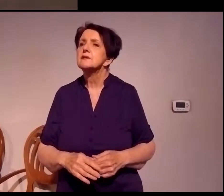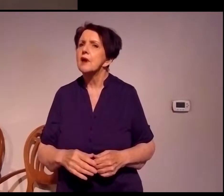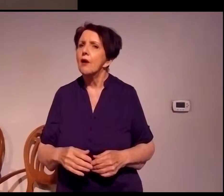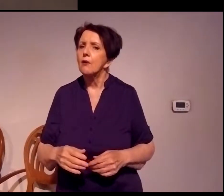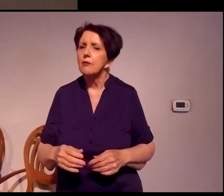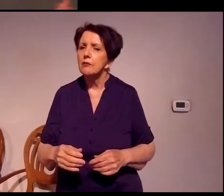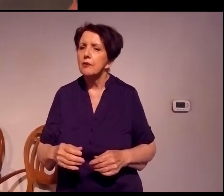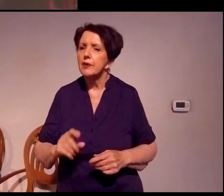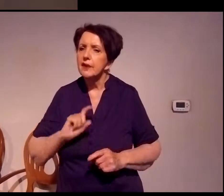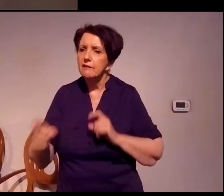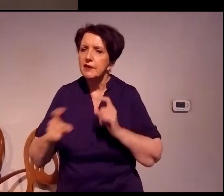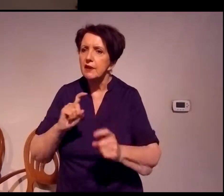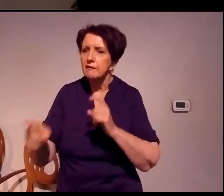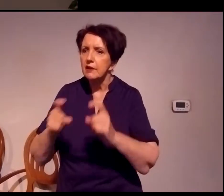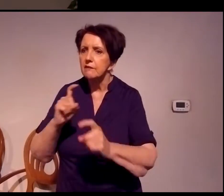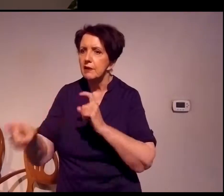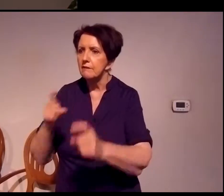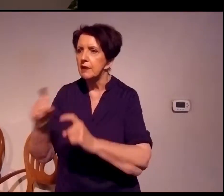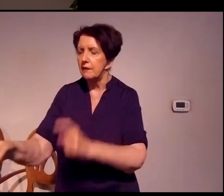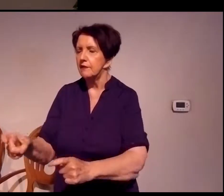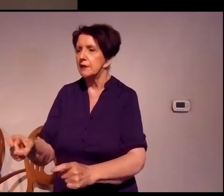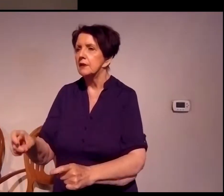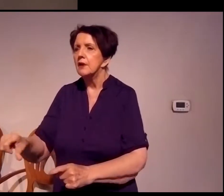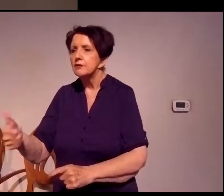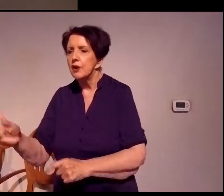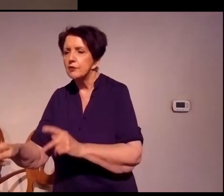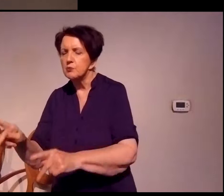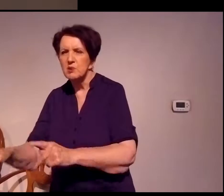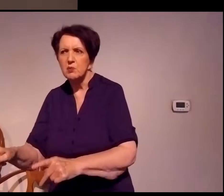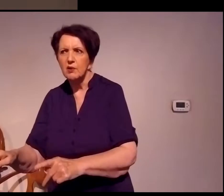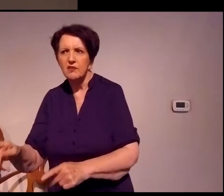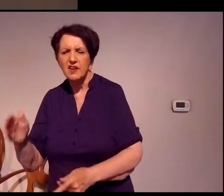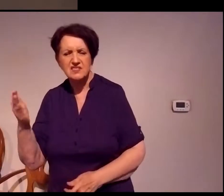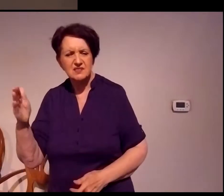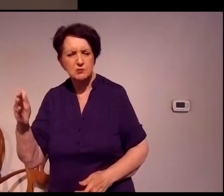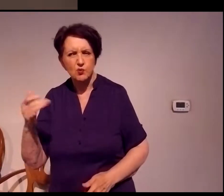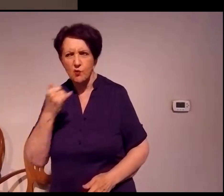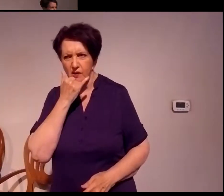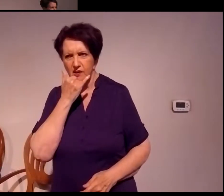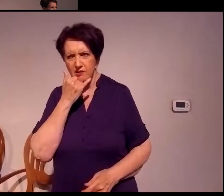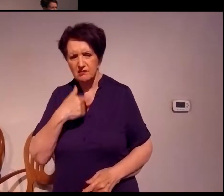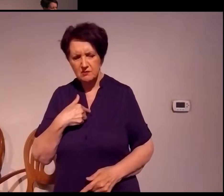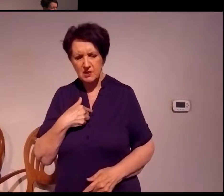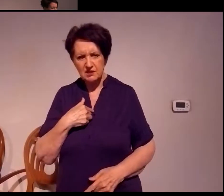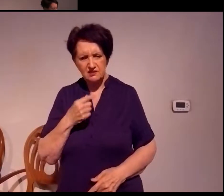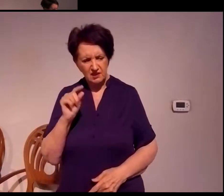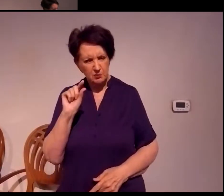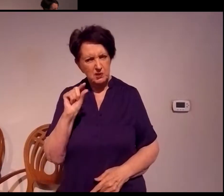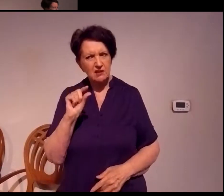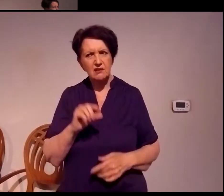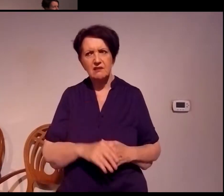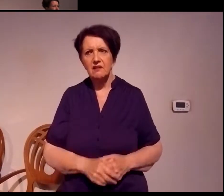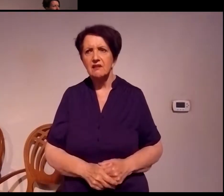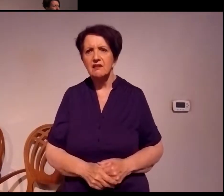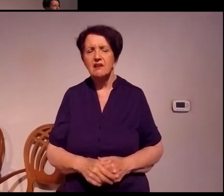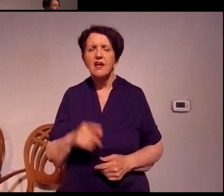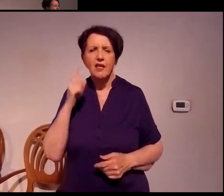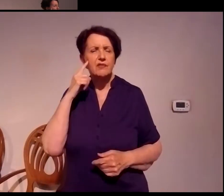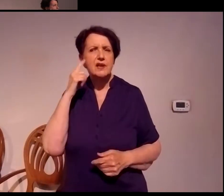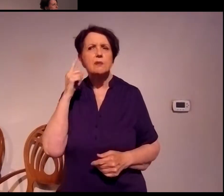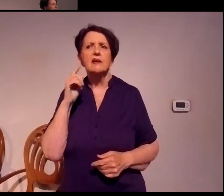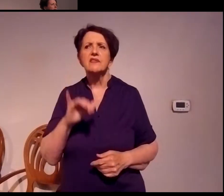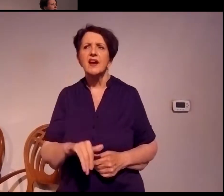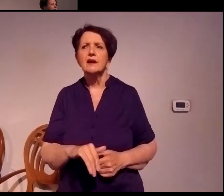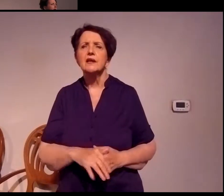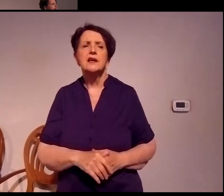in order to give to others seems a little off to me. So think about this. If